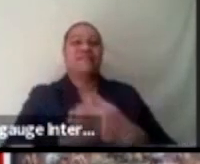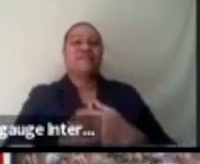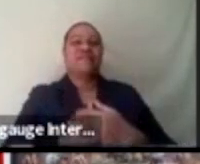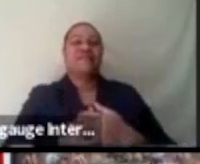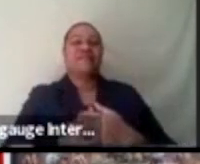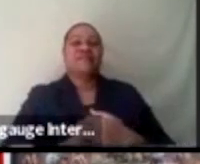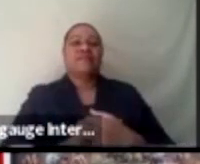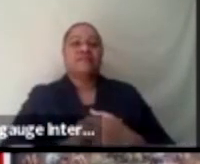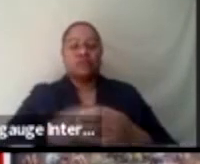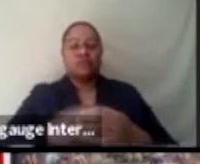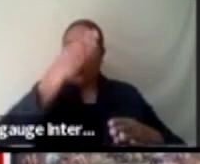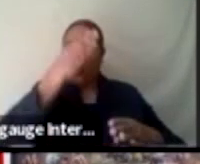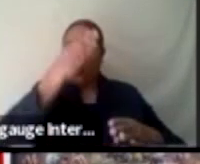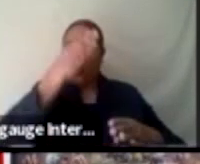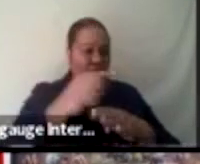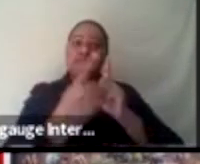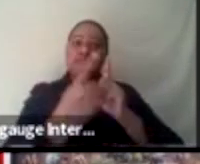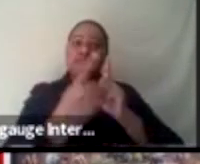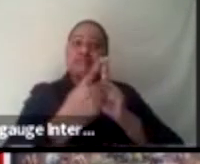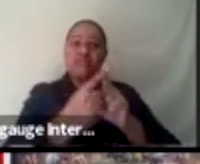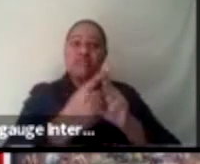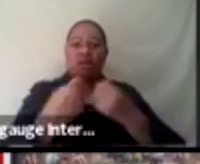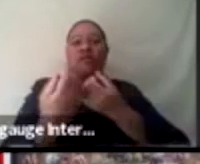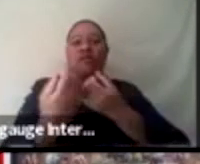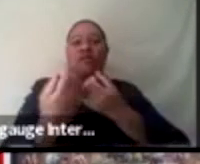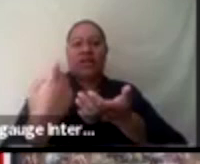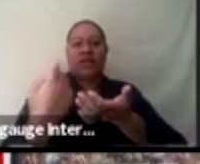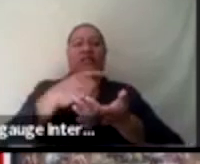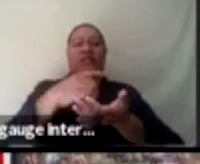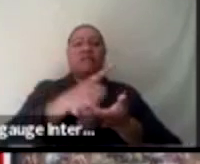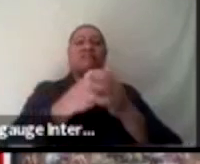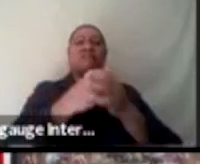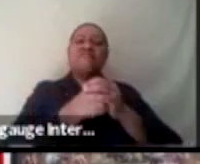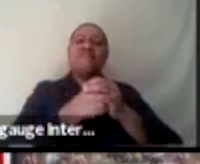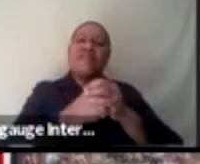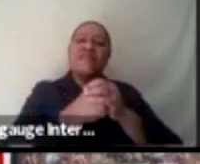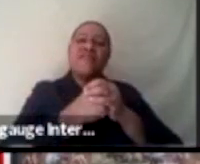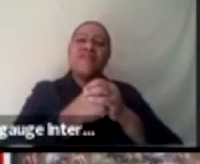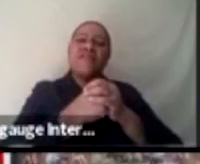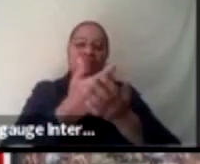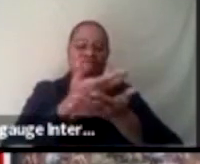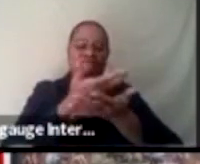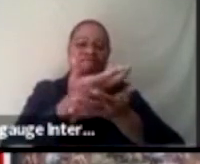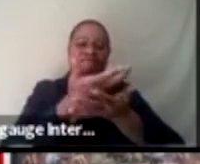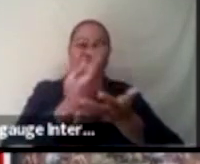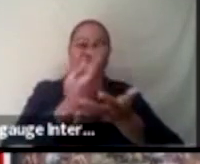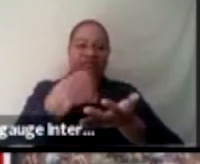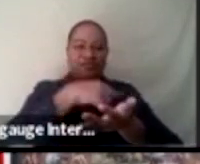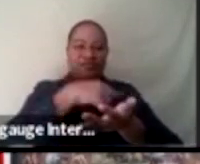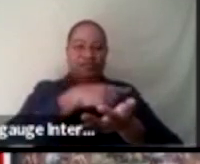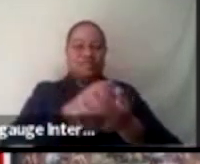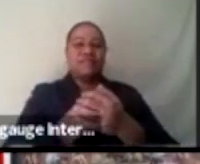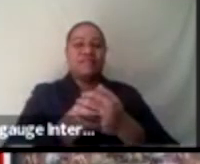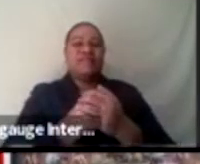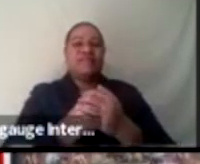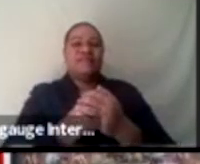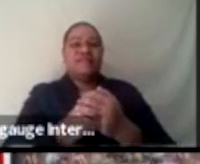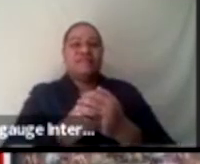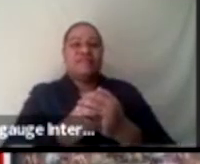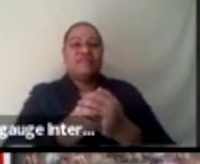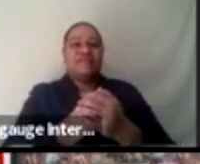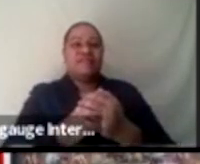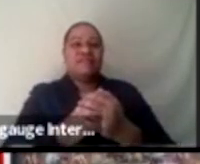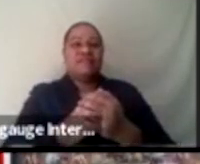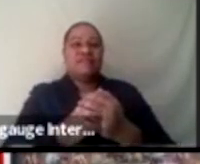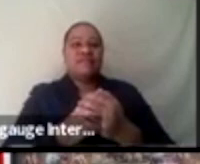this meeting provides an avenue for frank dialogue amongst us. Whilst I do not